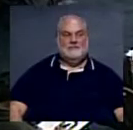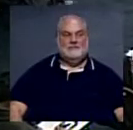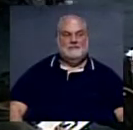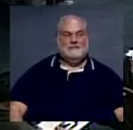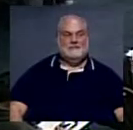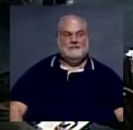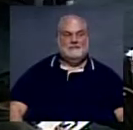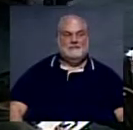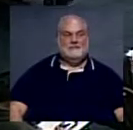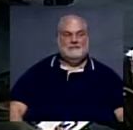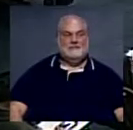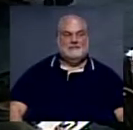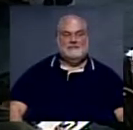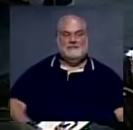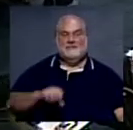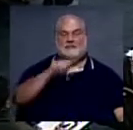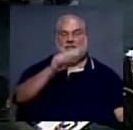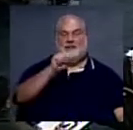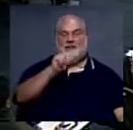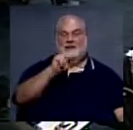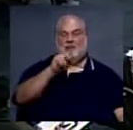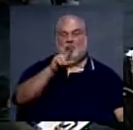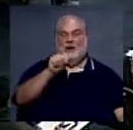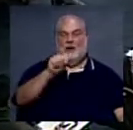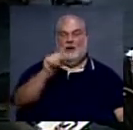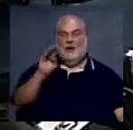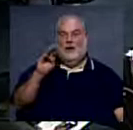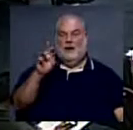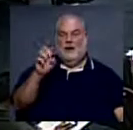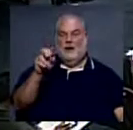Next person is Sandra Brown.